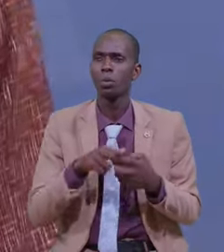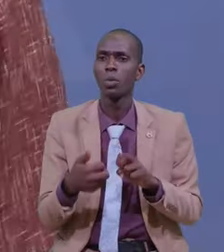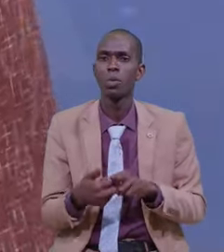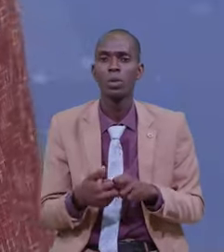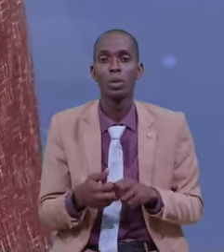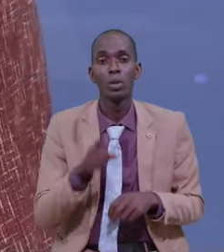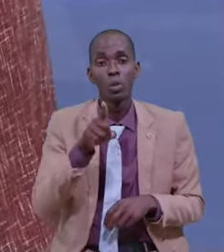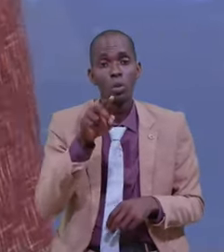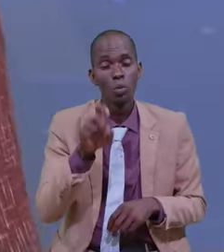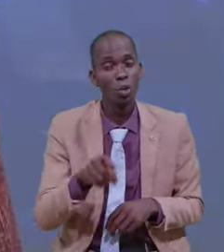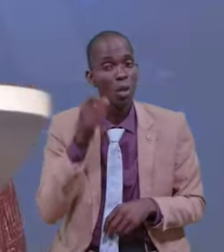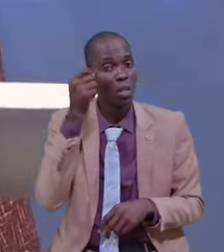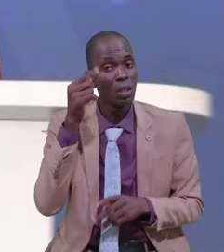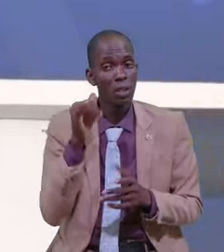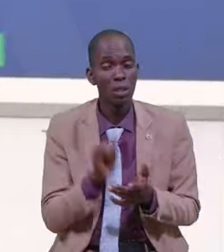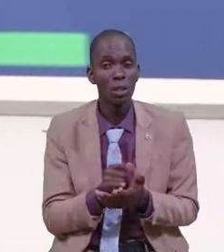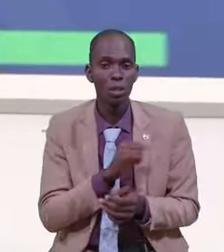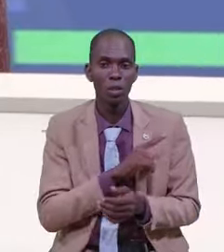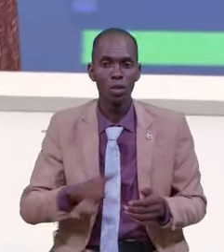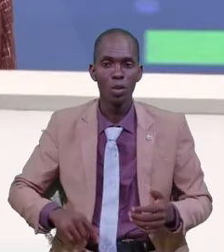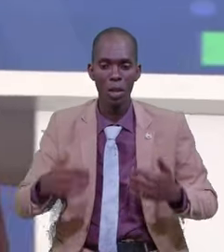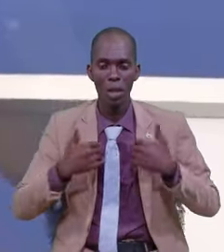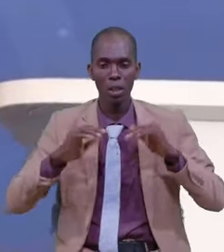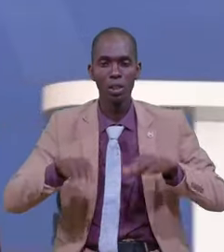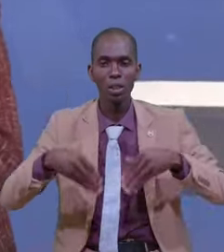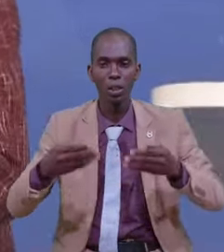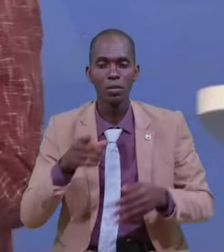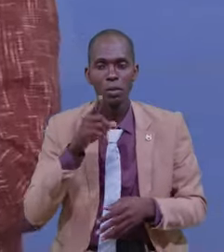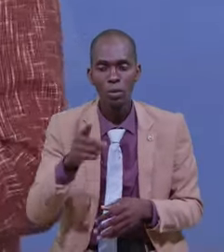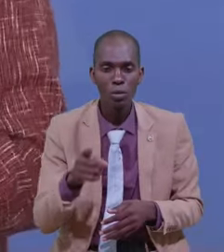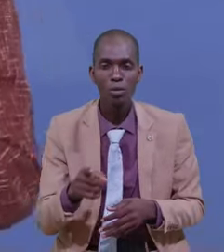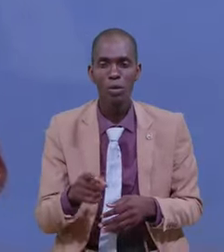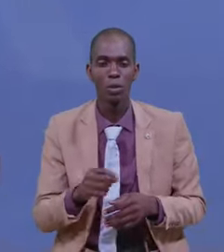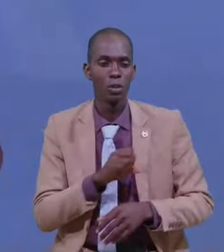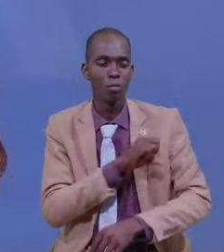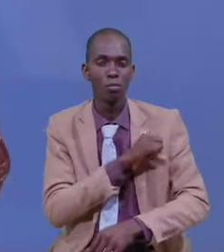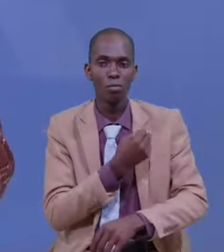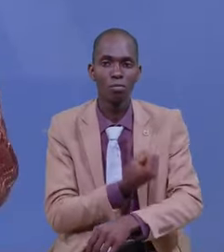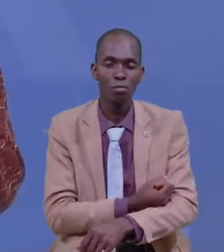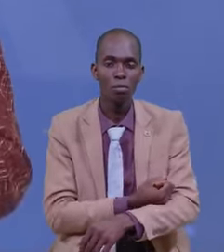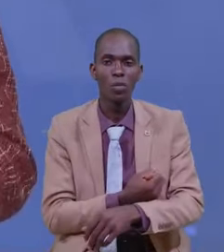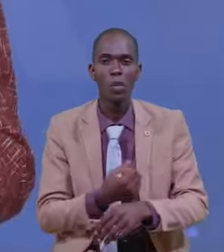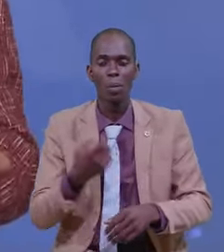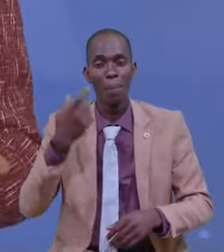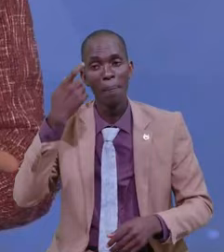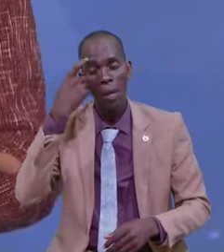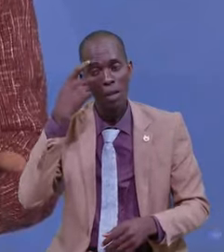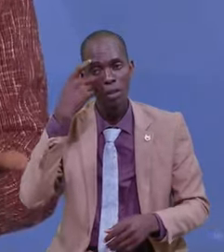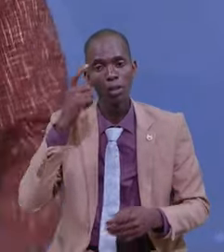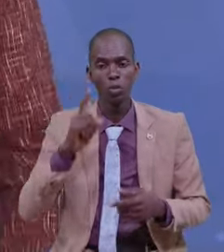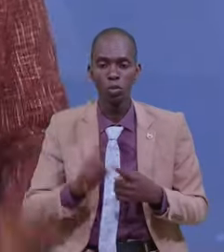has given us muscles, nerves, mind to